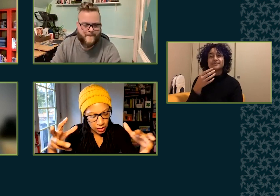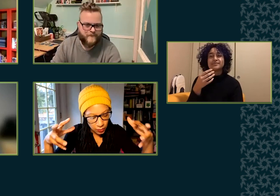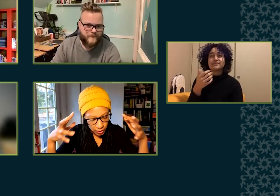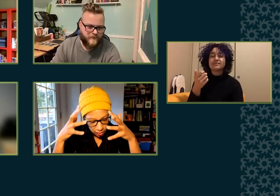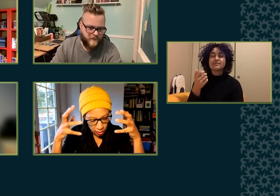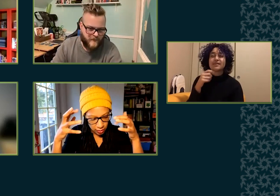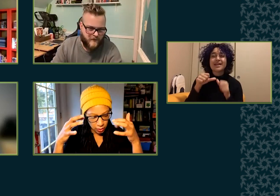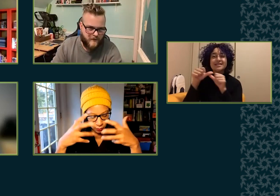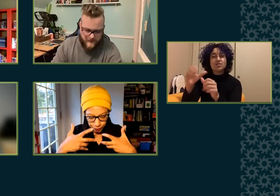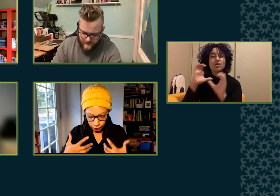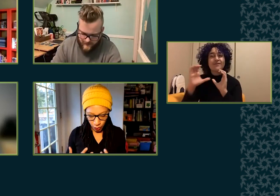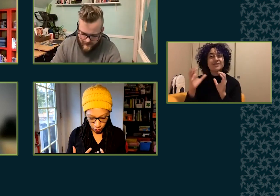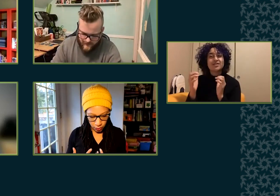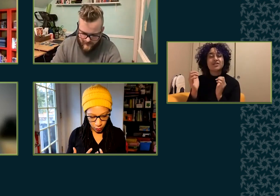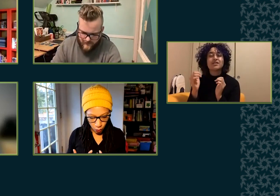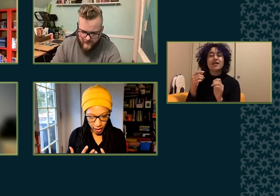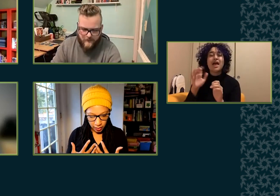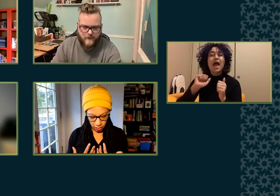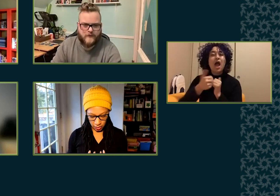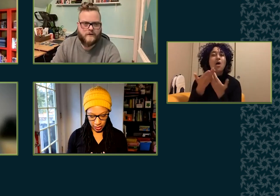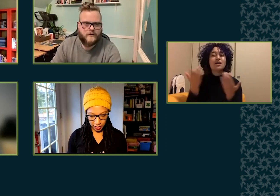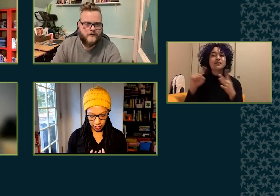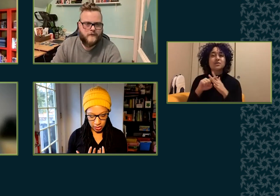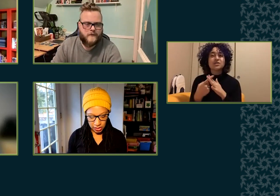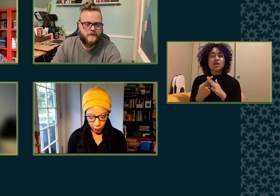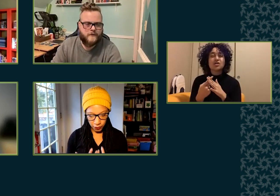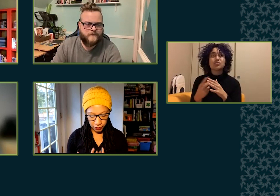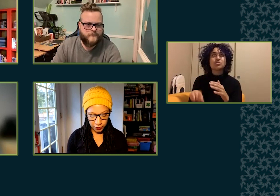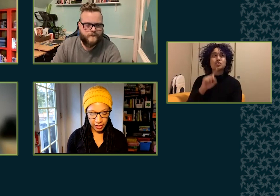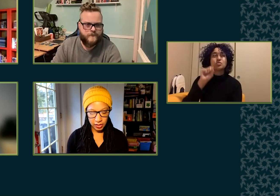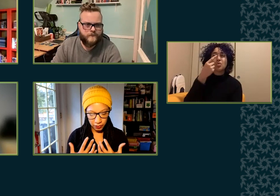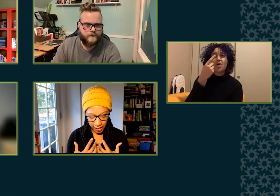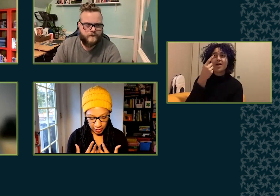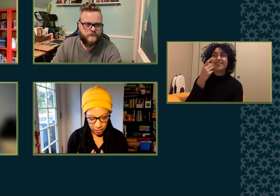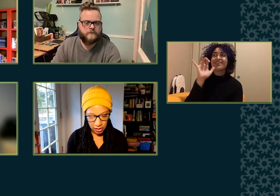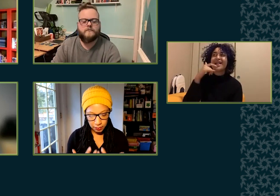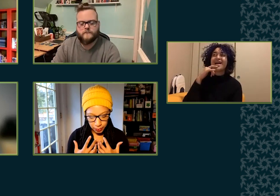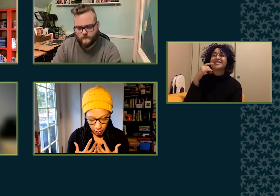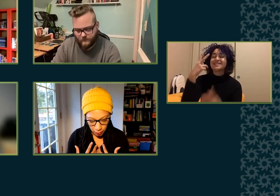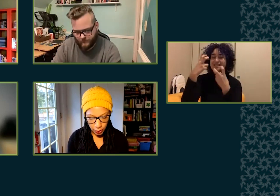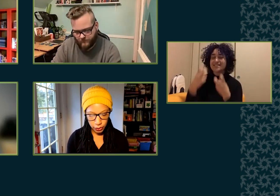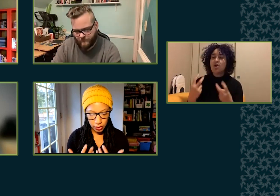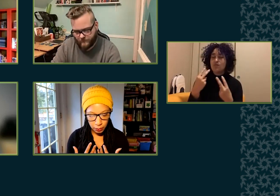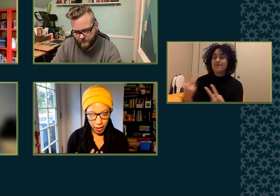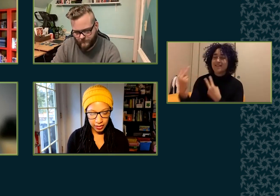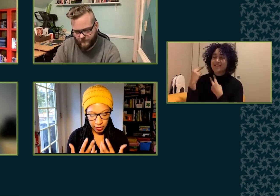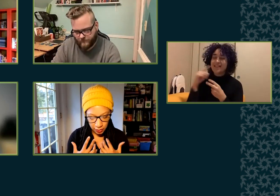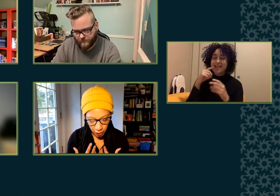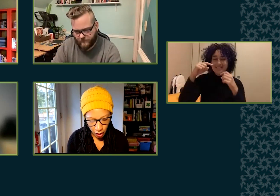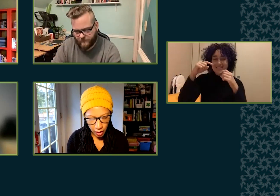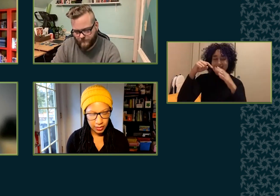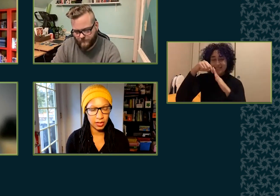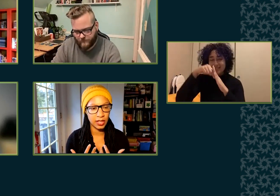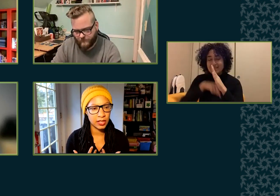How else can we start to, one, that self-reflective, that deep personal practice